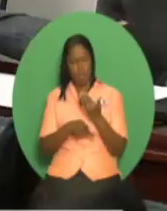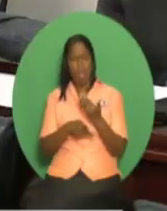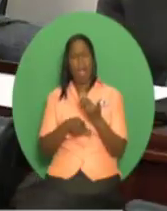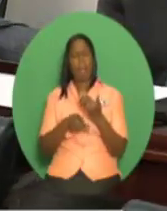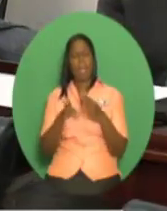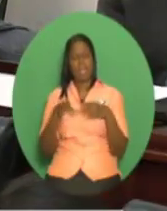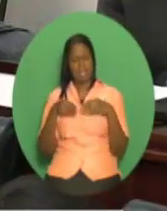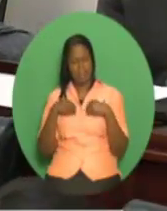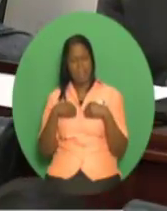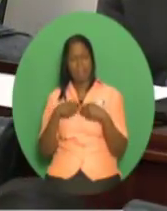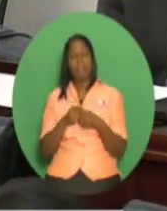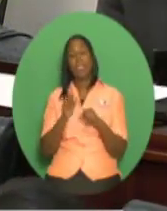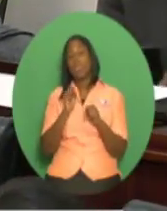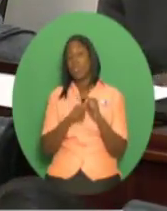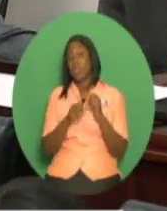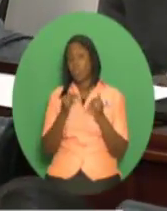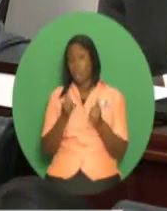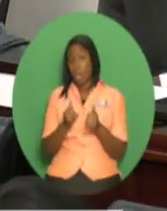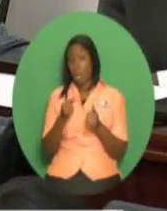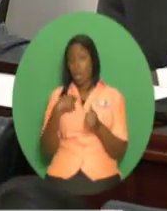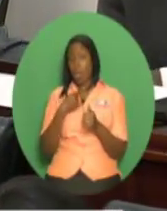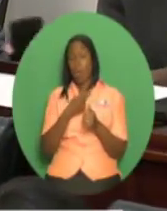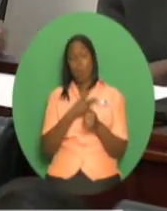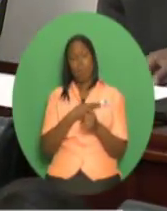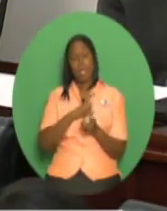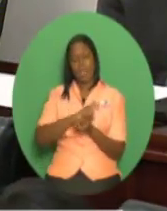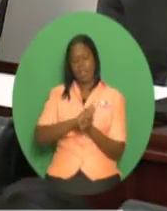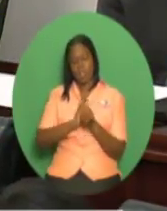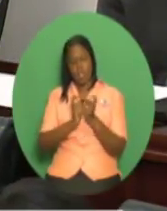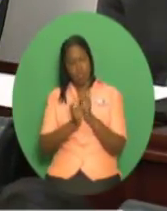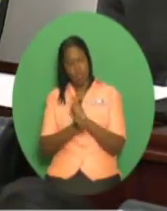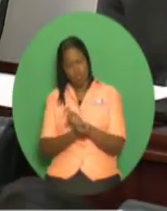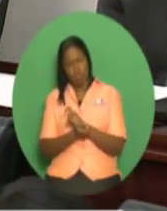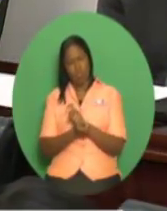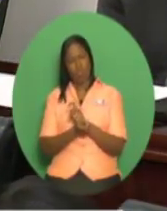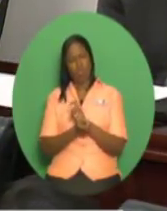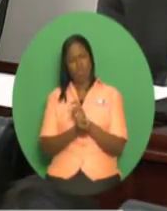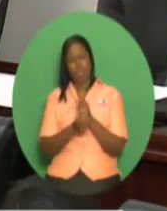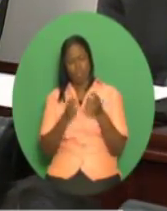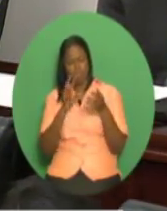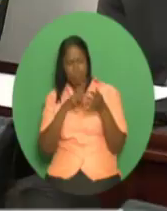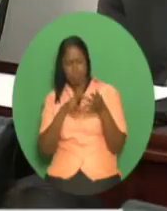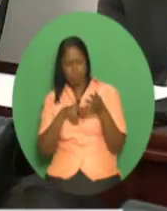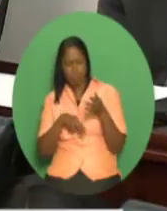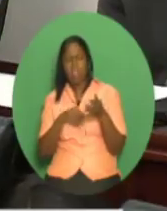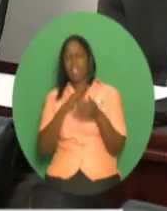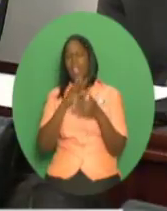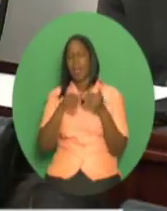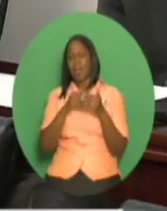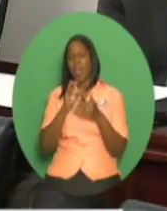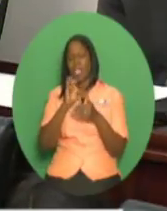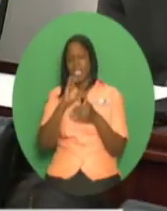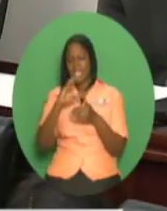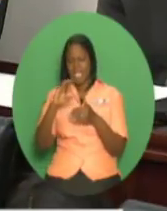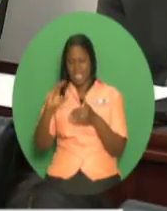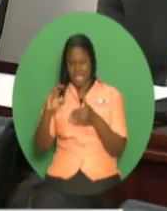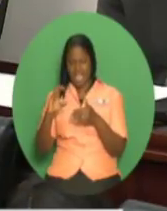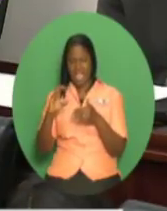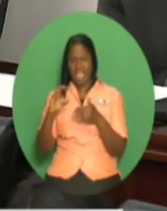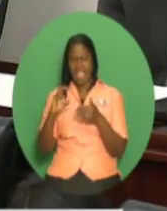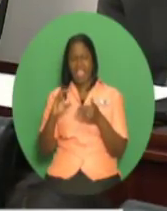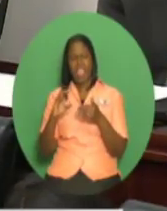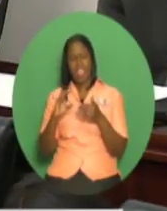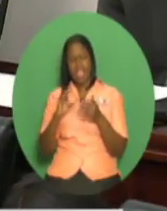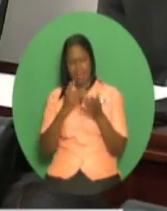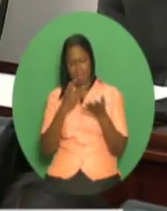Speaker, we have reformed the entire ECC sector, and that report is now